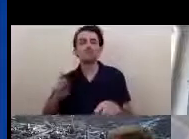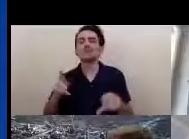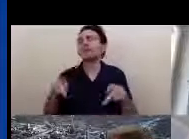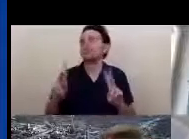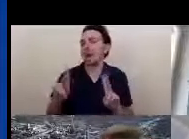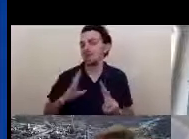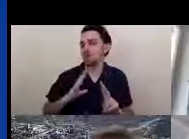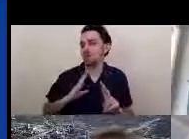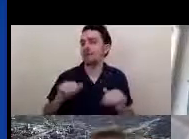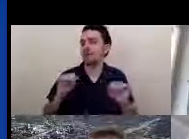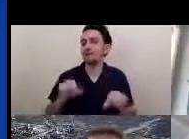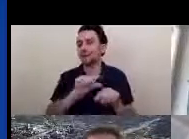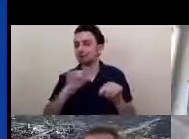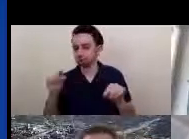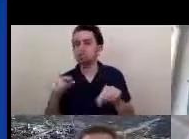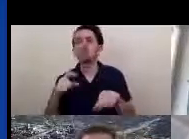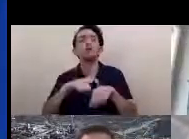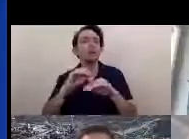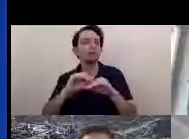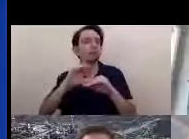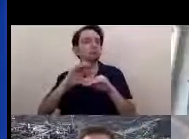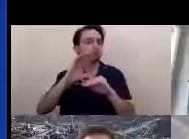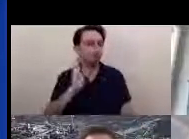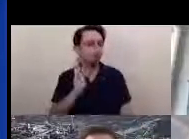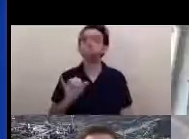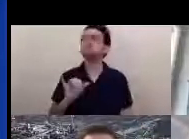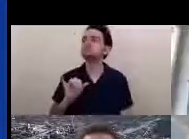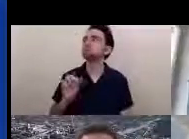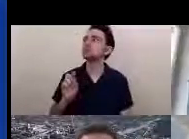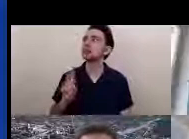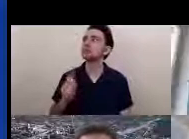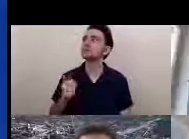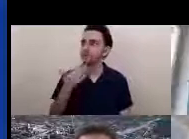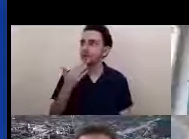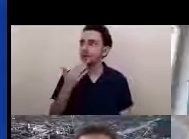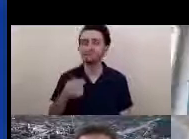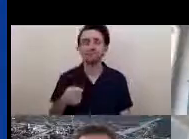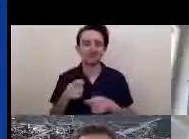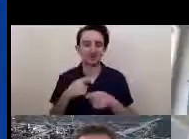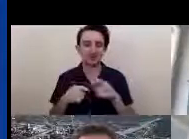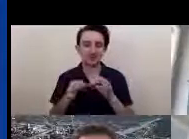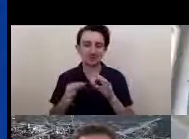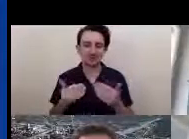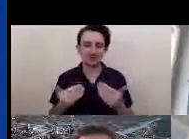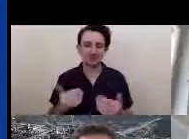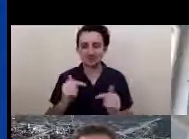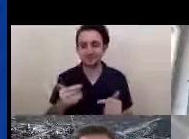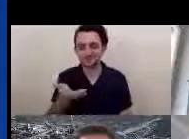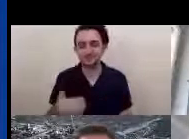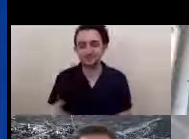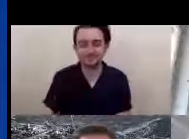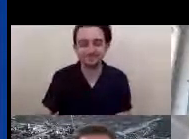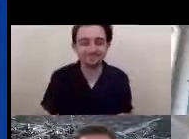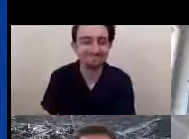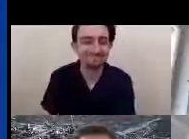and to the fund over time. Mhm. And so yeah, other questions on that?